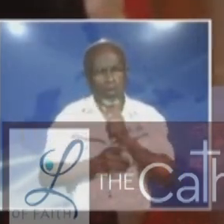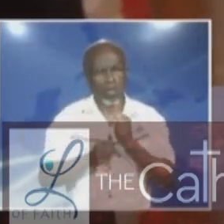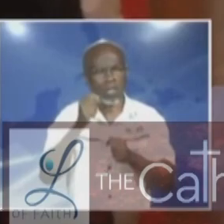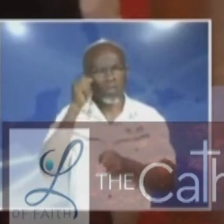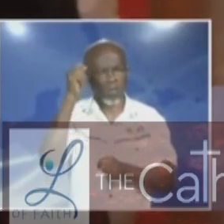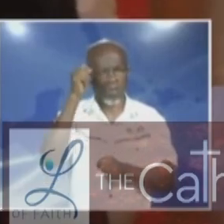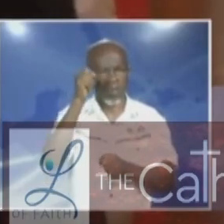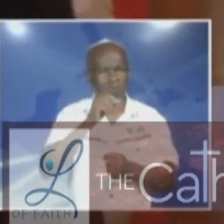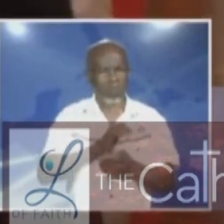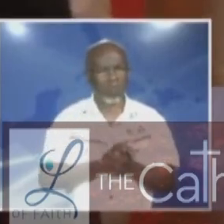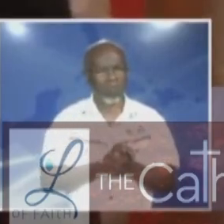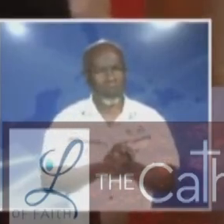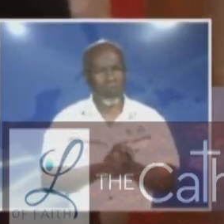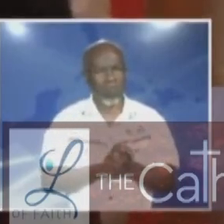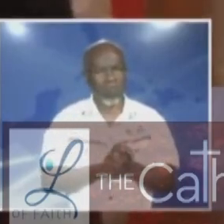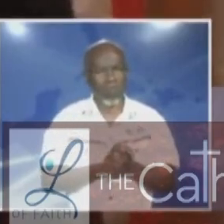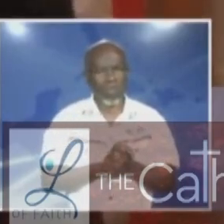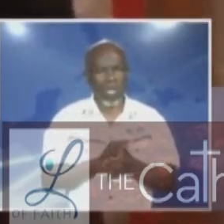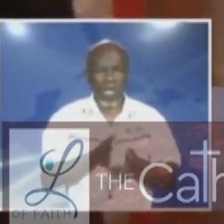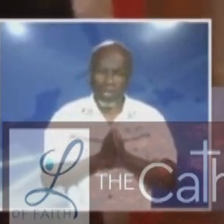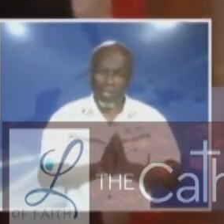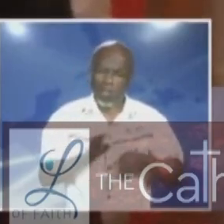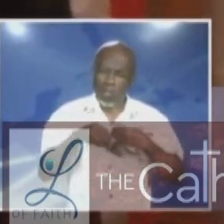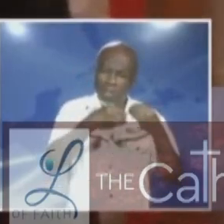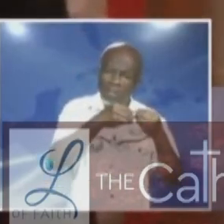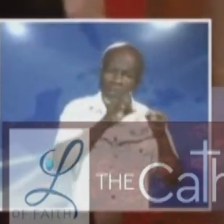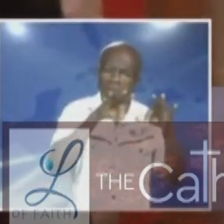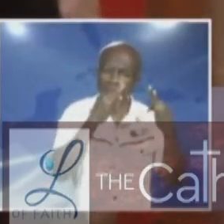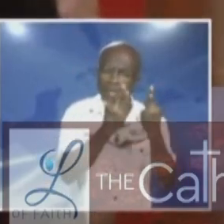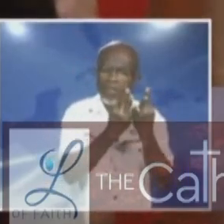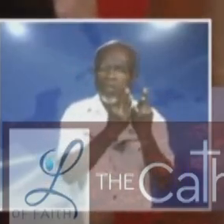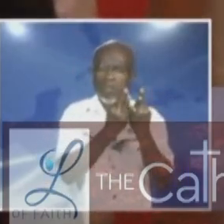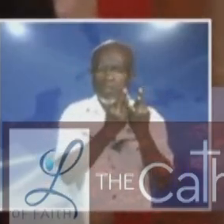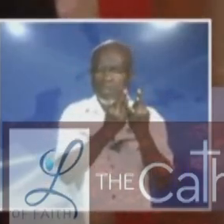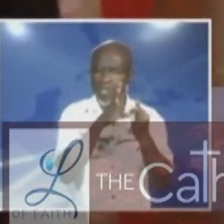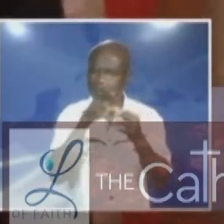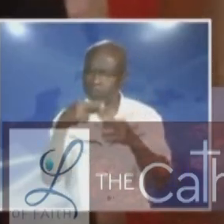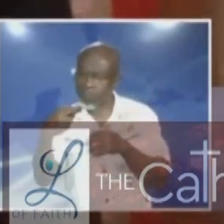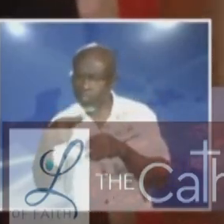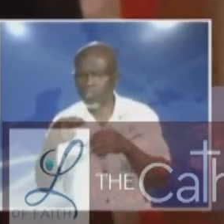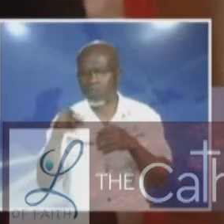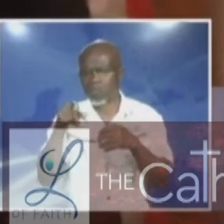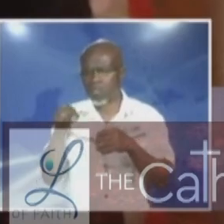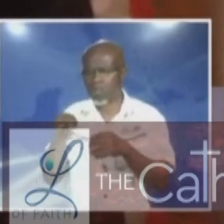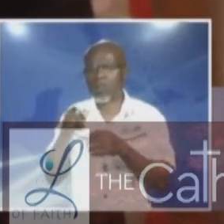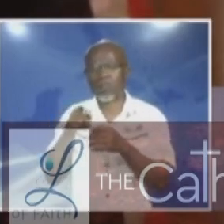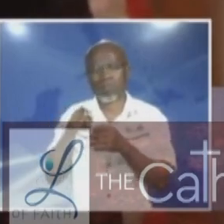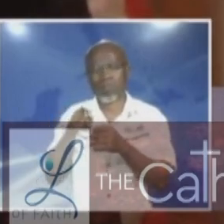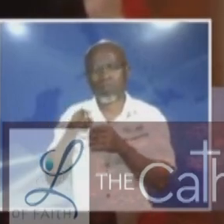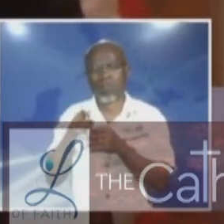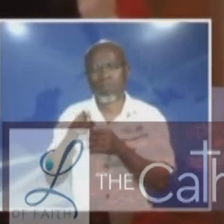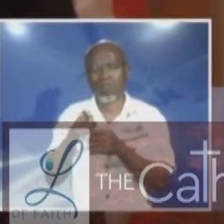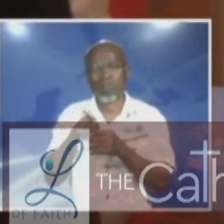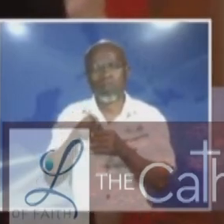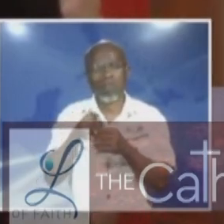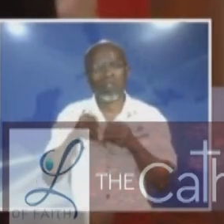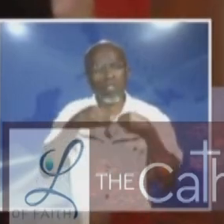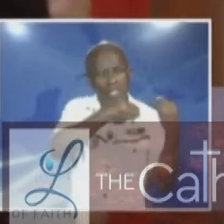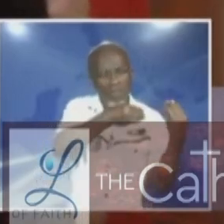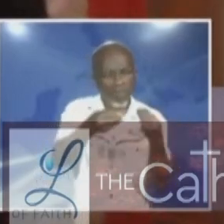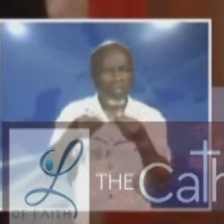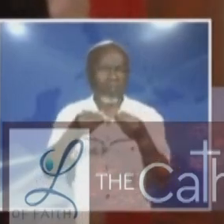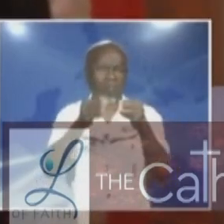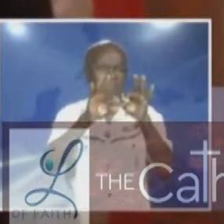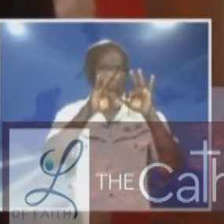you will give to the family and friends of our former Prime Minister the peace that they need